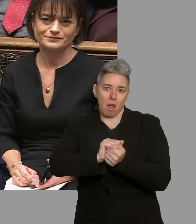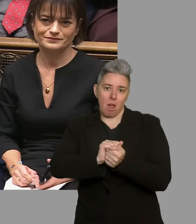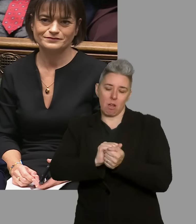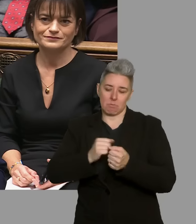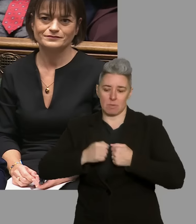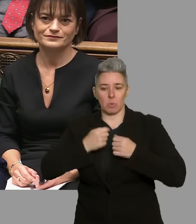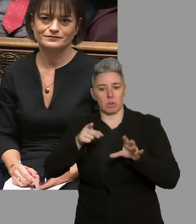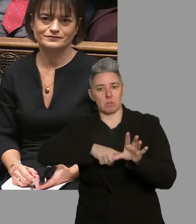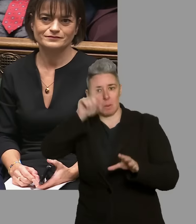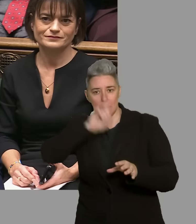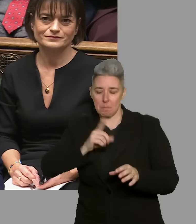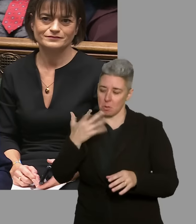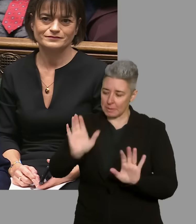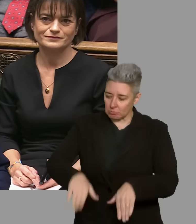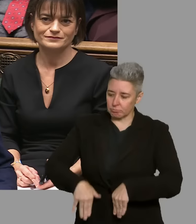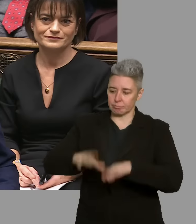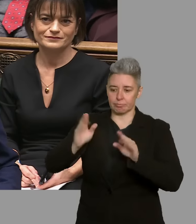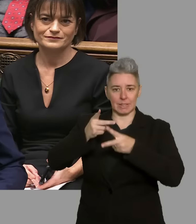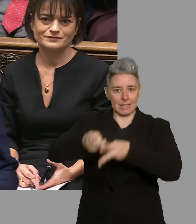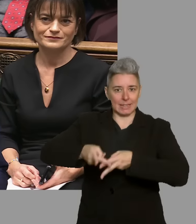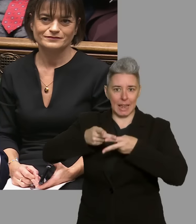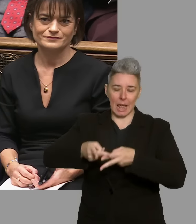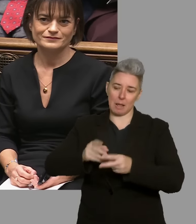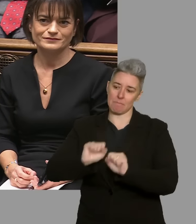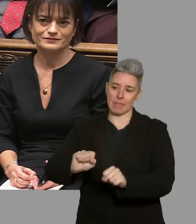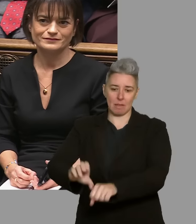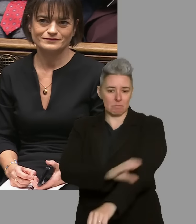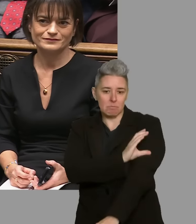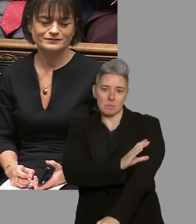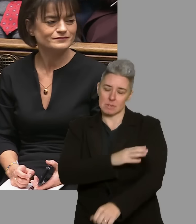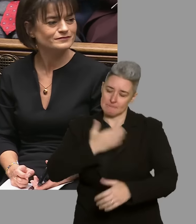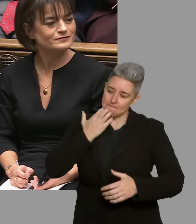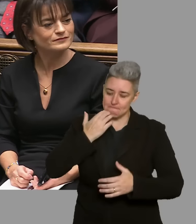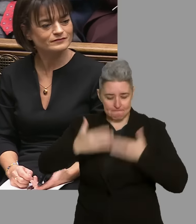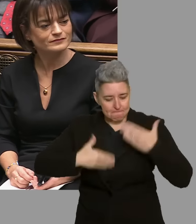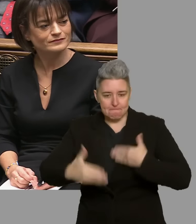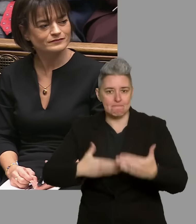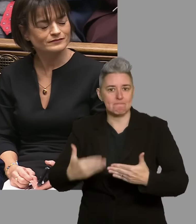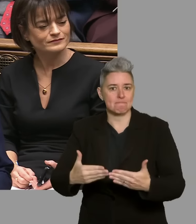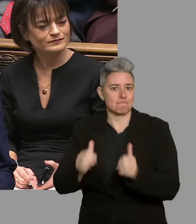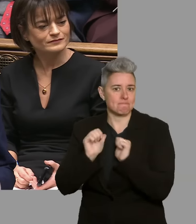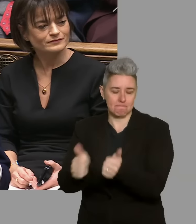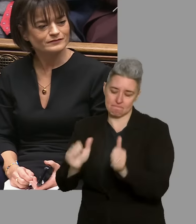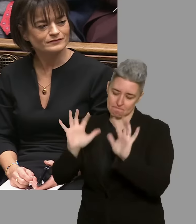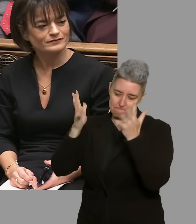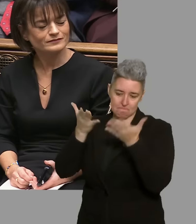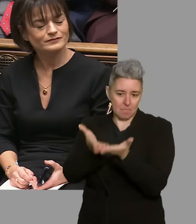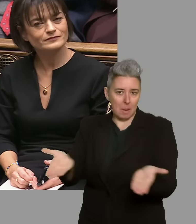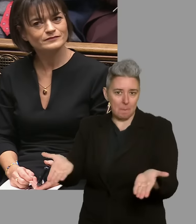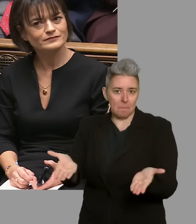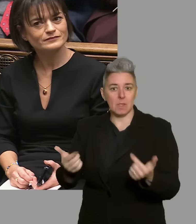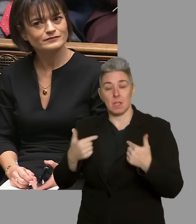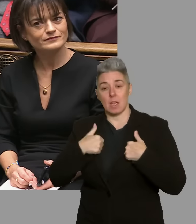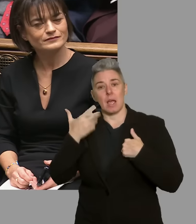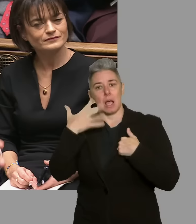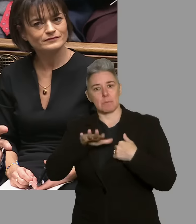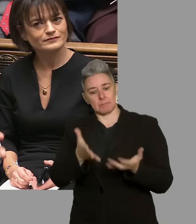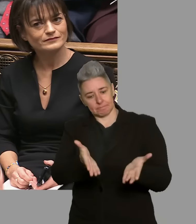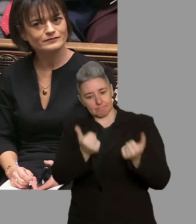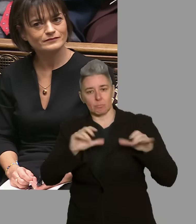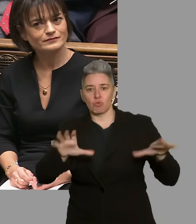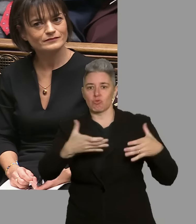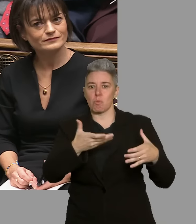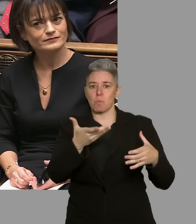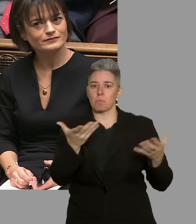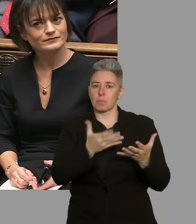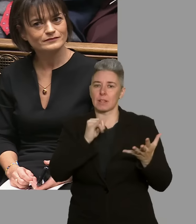to welcome a group of Southampton's care leavers to share their views with the Minister recently. But while this Labour government is taking